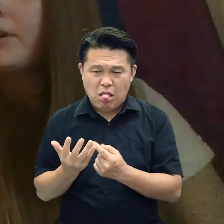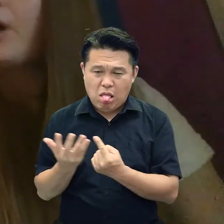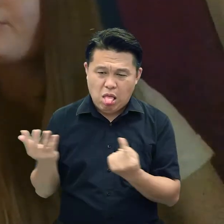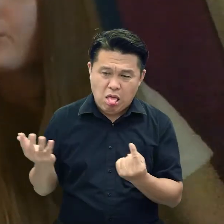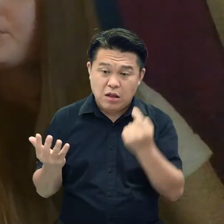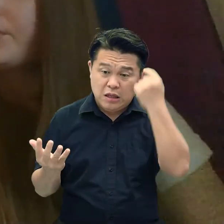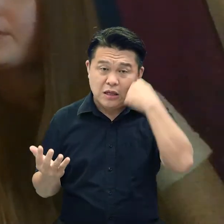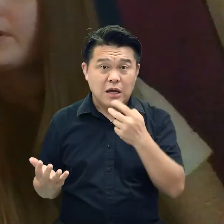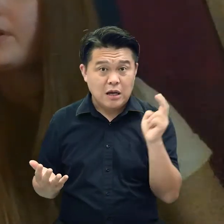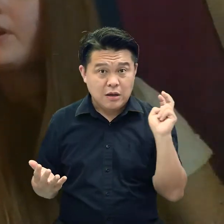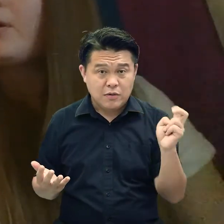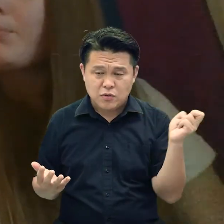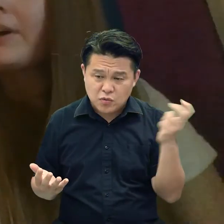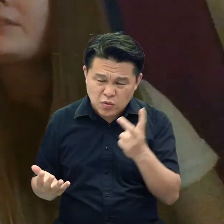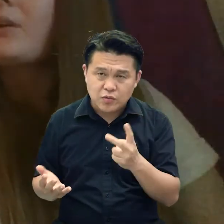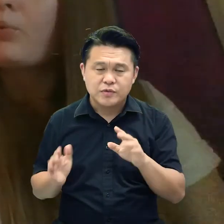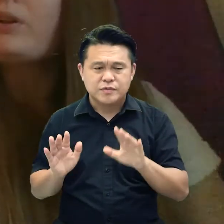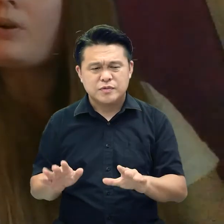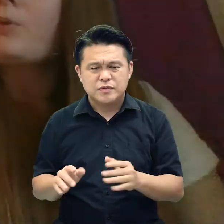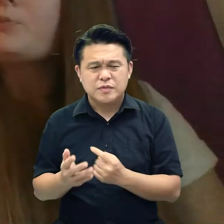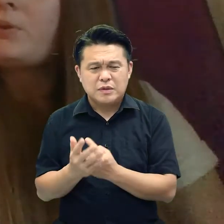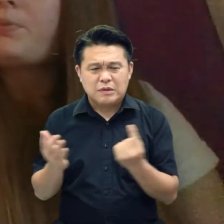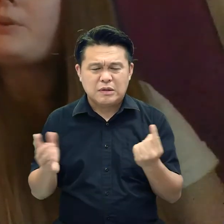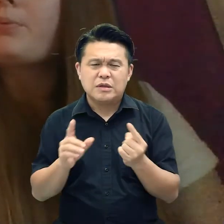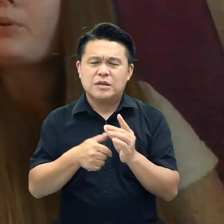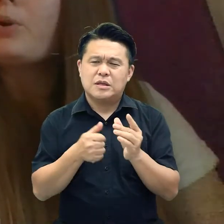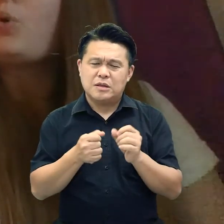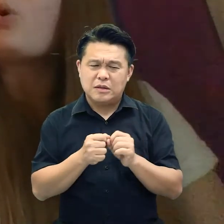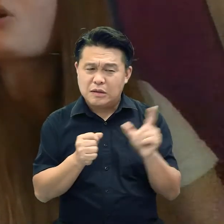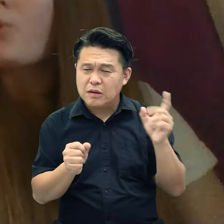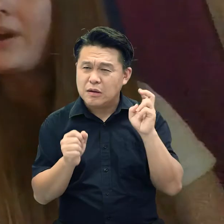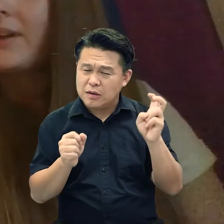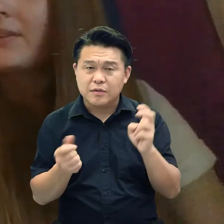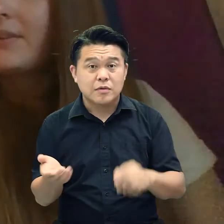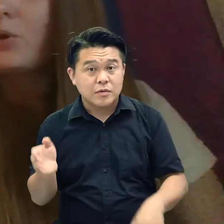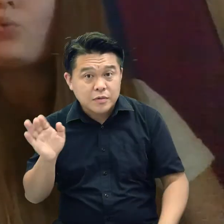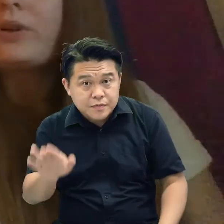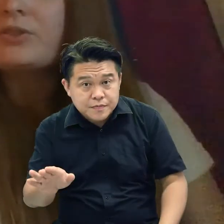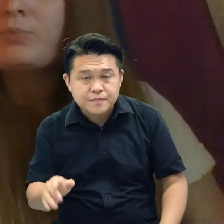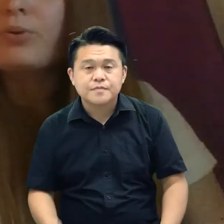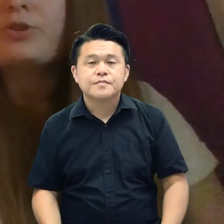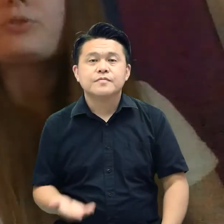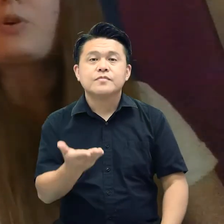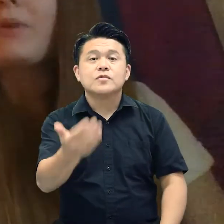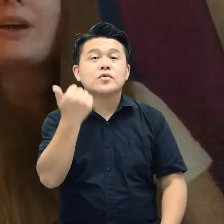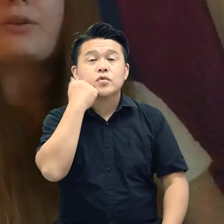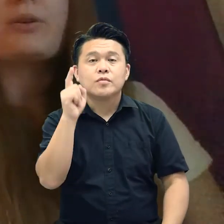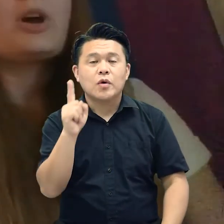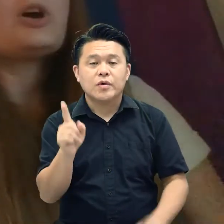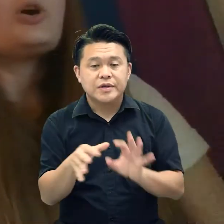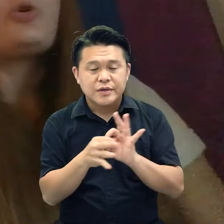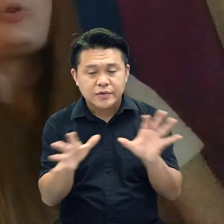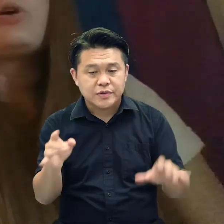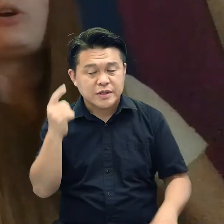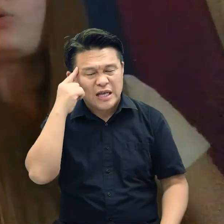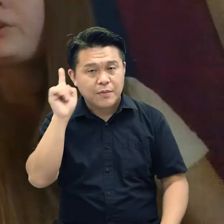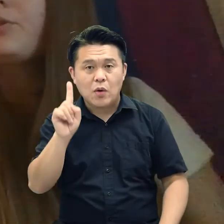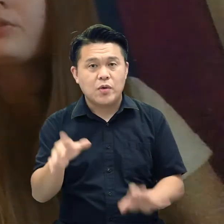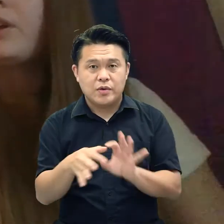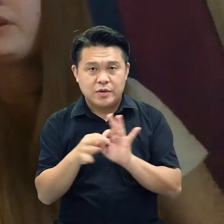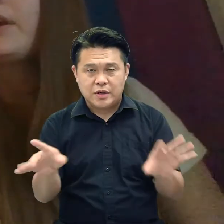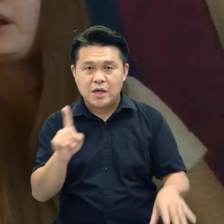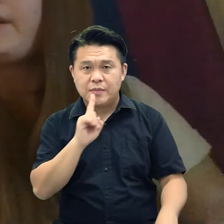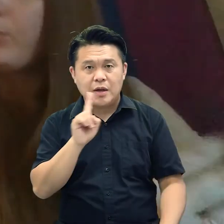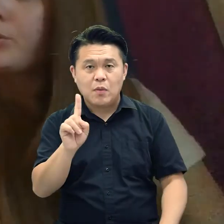be, unfortunately. But there will always be people who are right, who will support you no matter who you are,